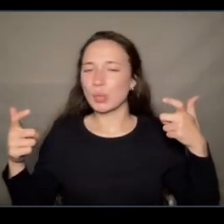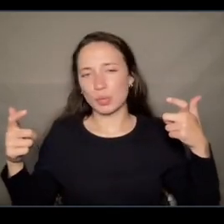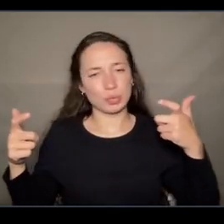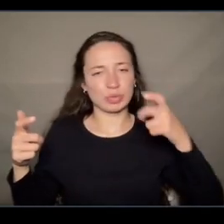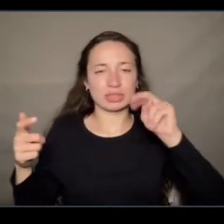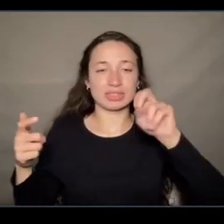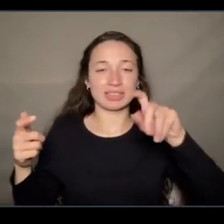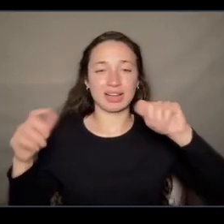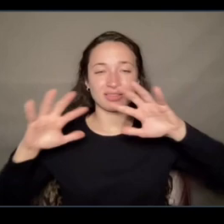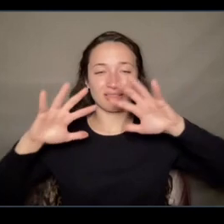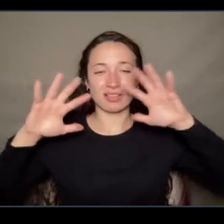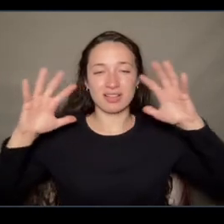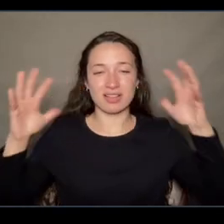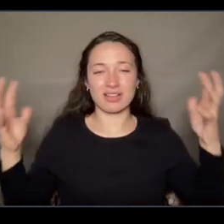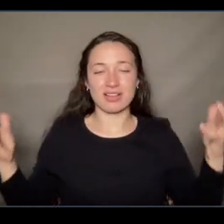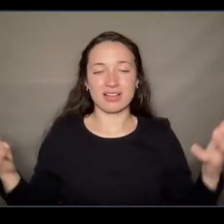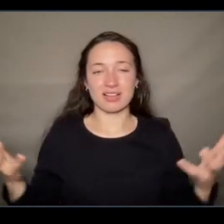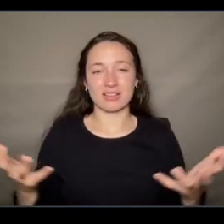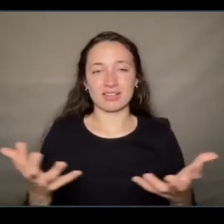this enormously